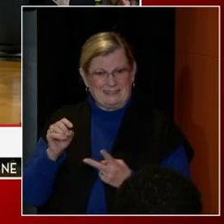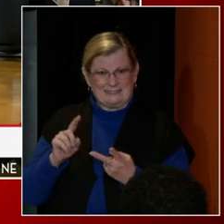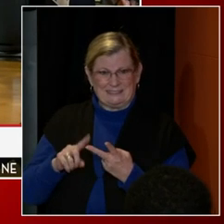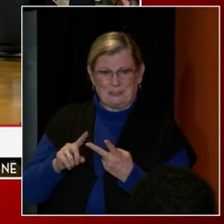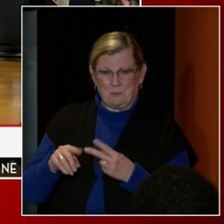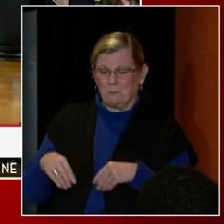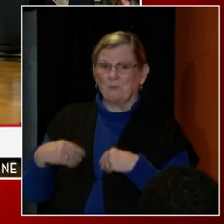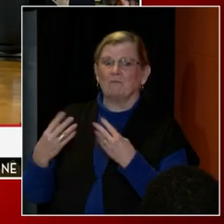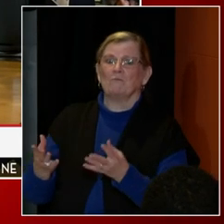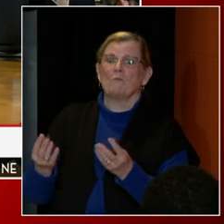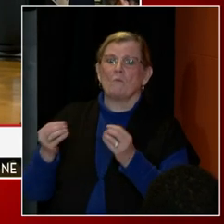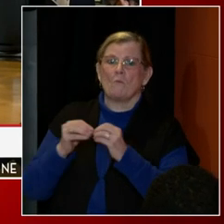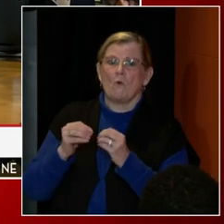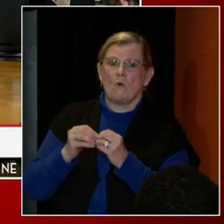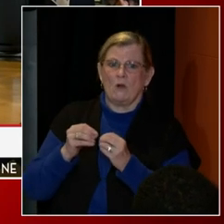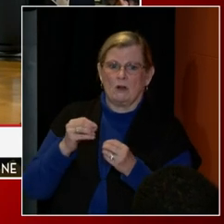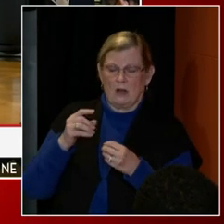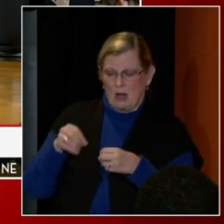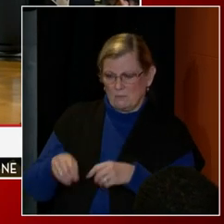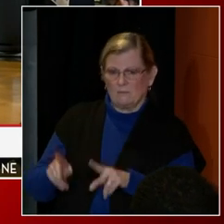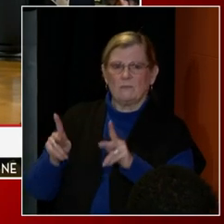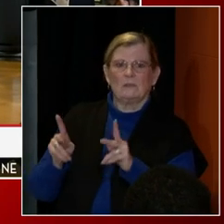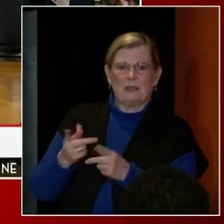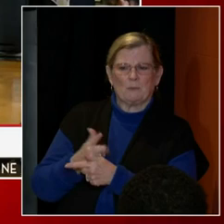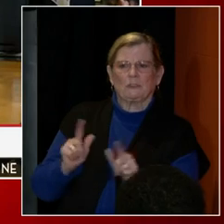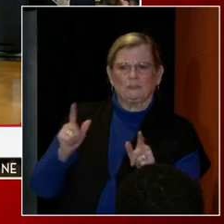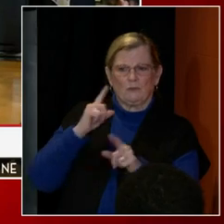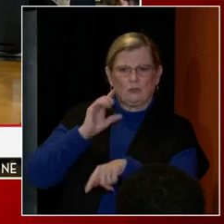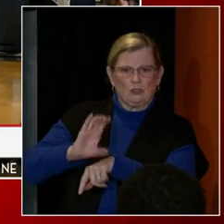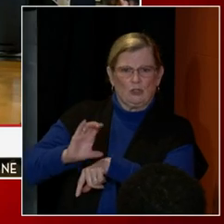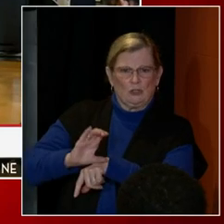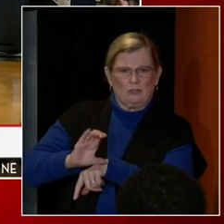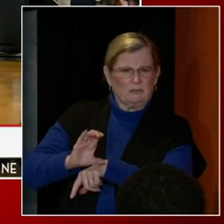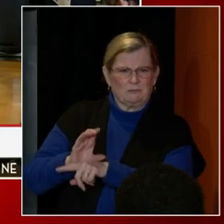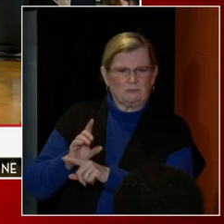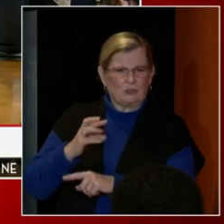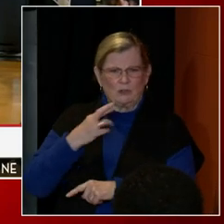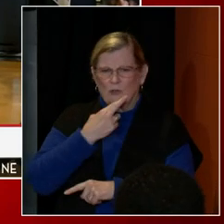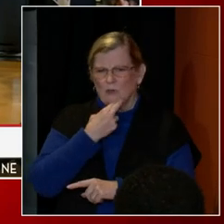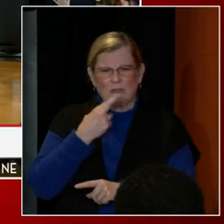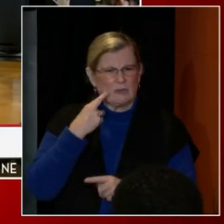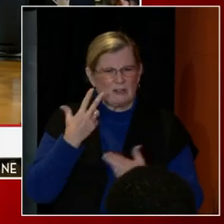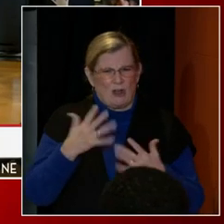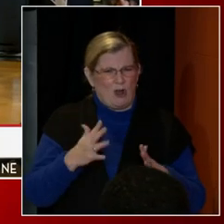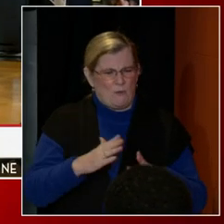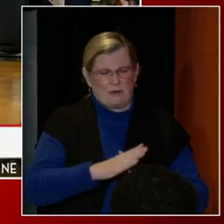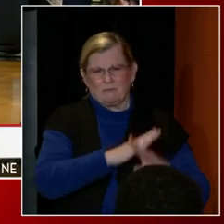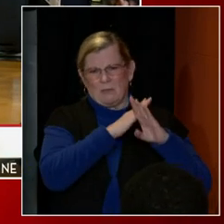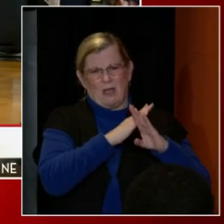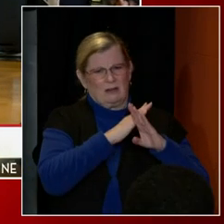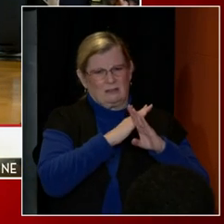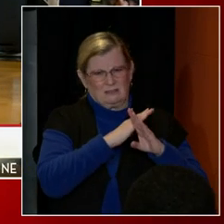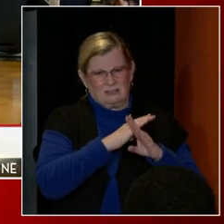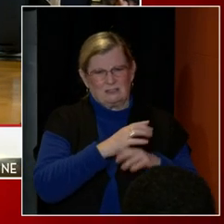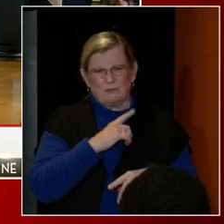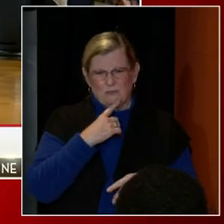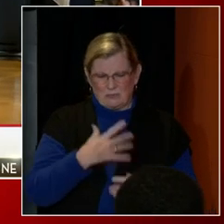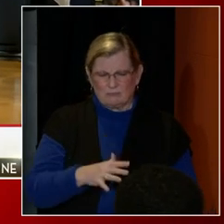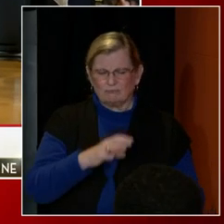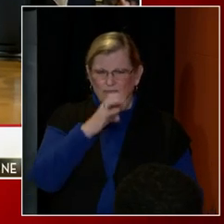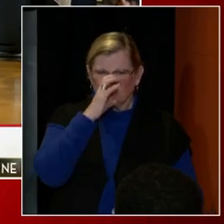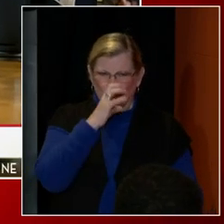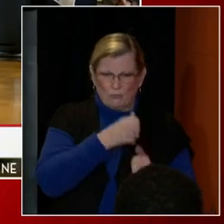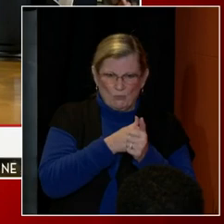Restaurants were restricted. Right, but churches, you expanded the capacity for churches. So why not restrict everyone and seek parity that